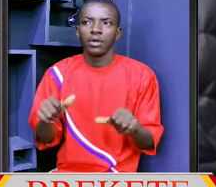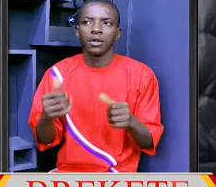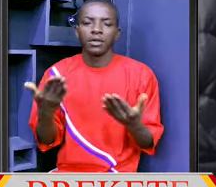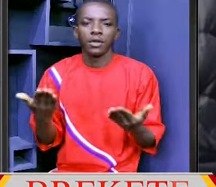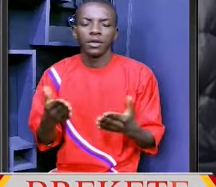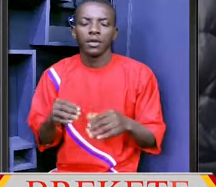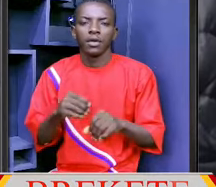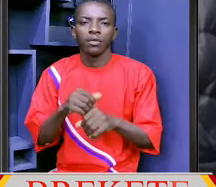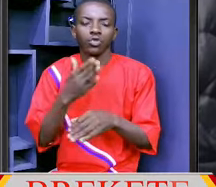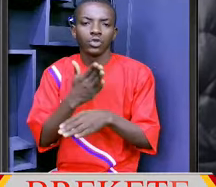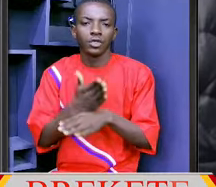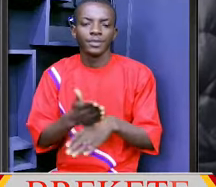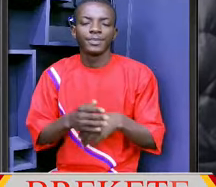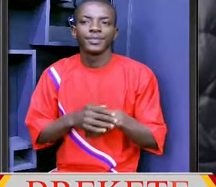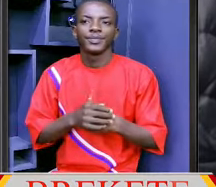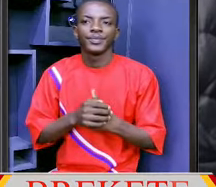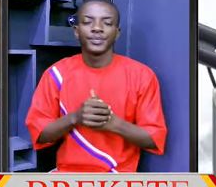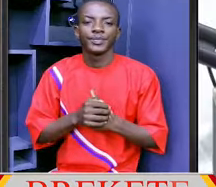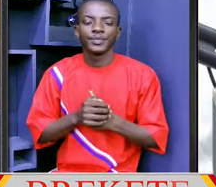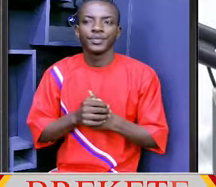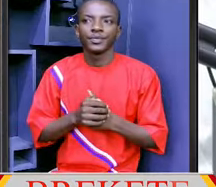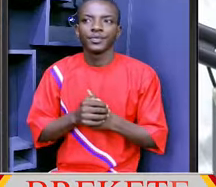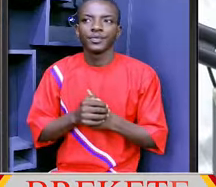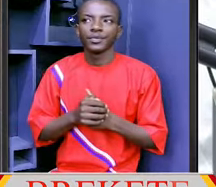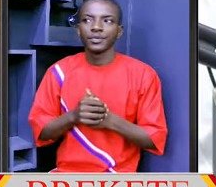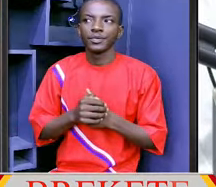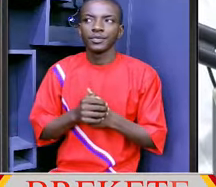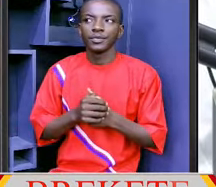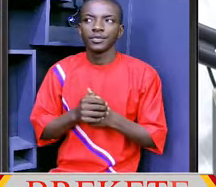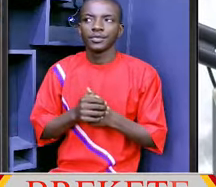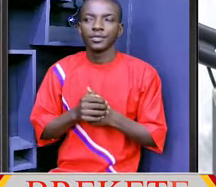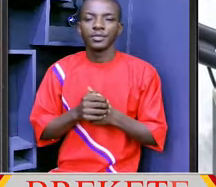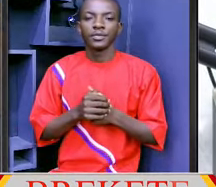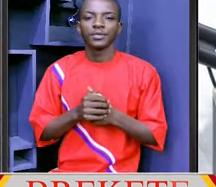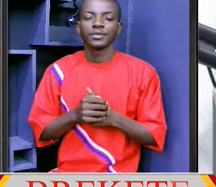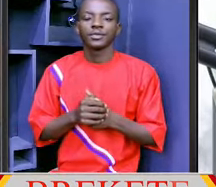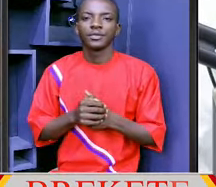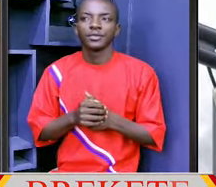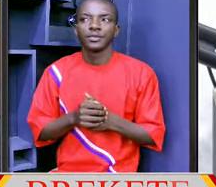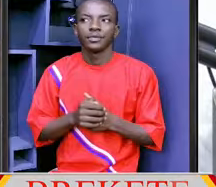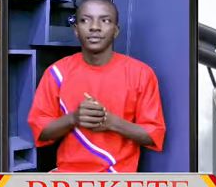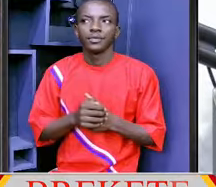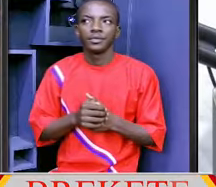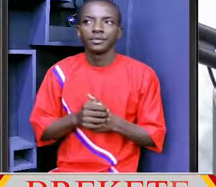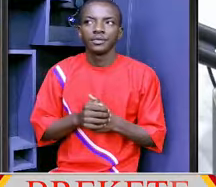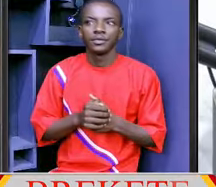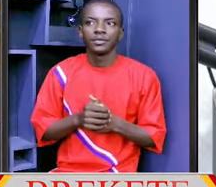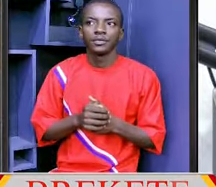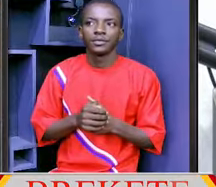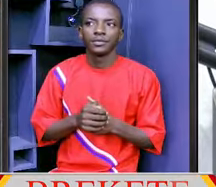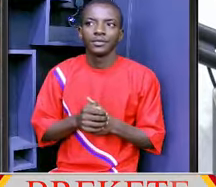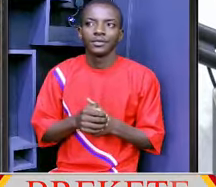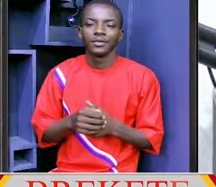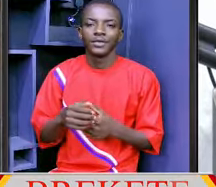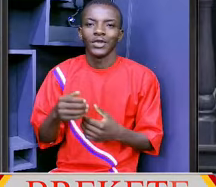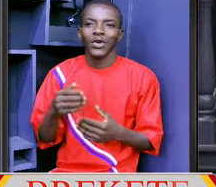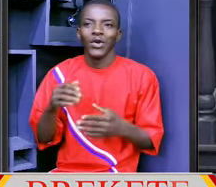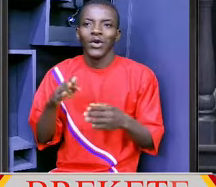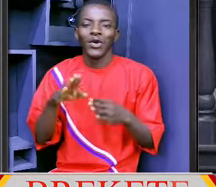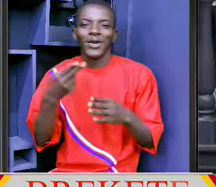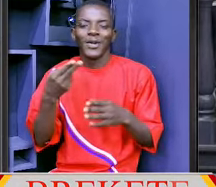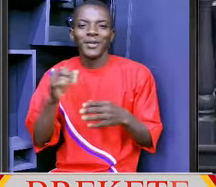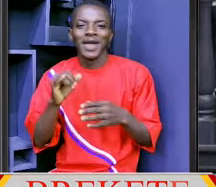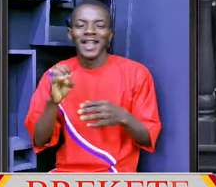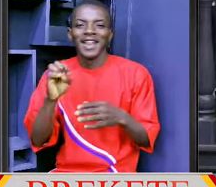here. Okay. Yes. Okay. Mm. The association. Yeah, Aguleri Association. Okay. Thank you. Ambalambe.